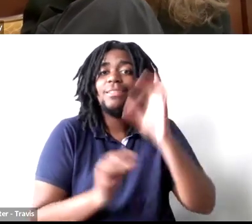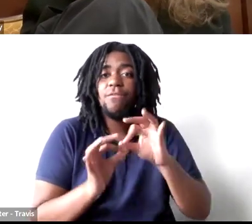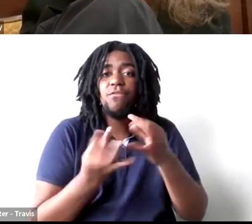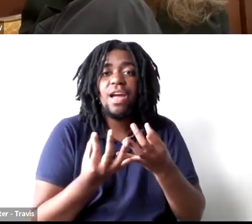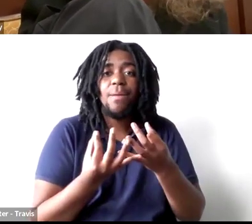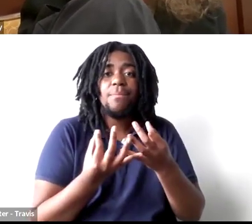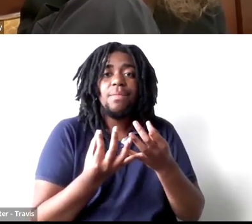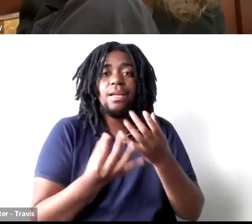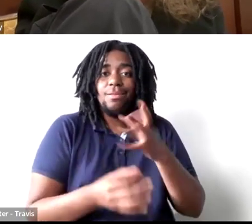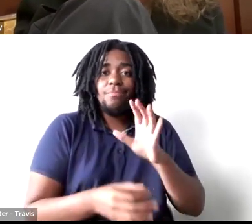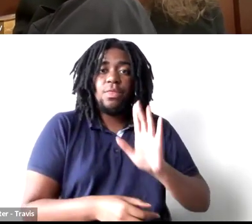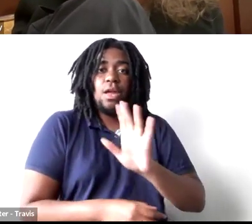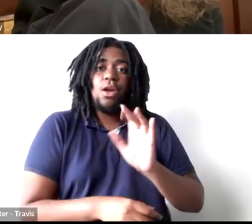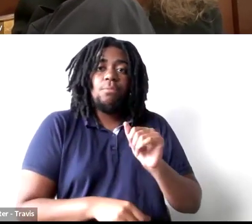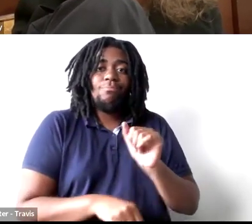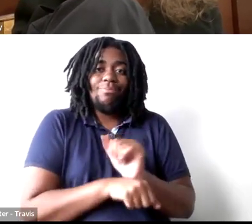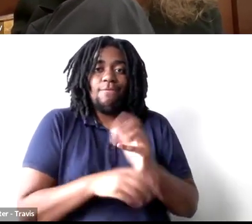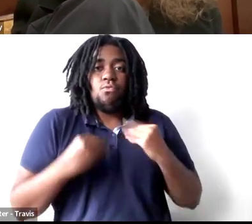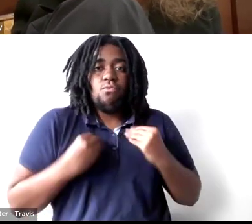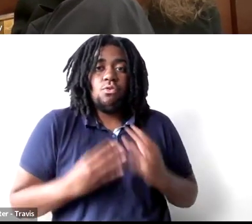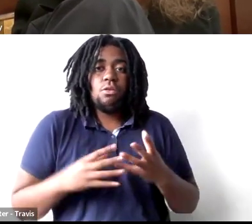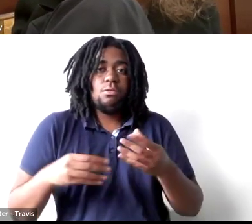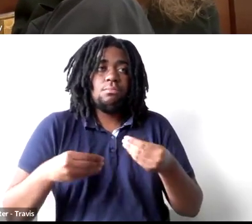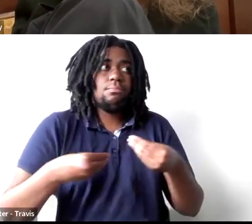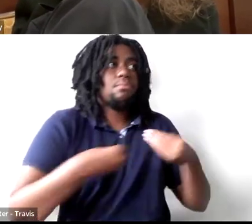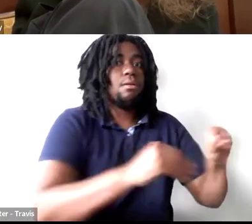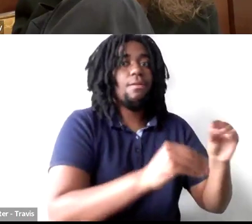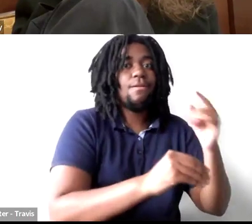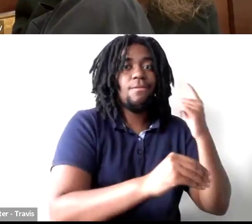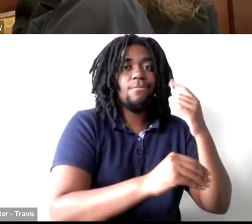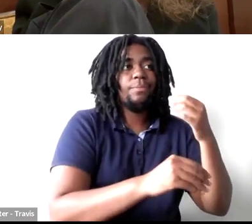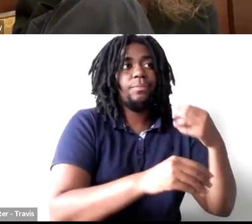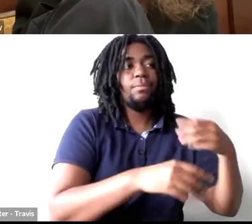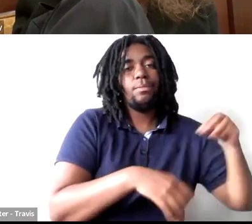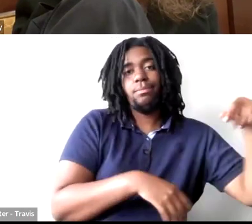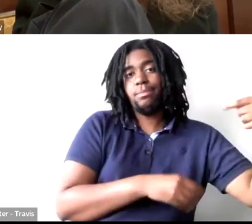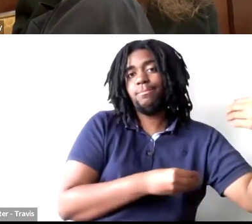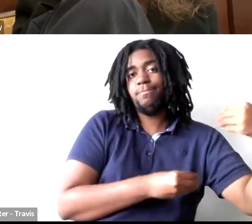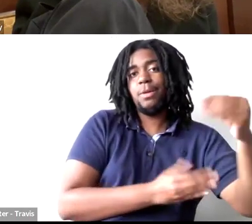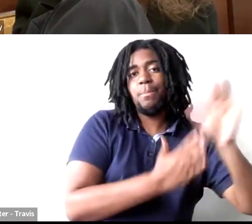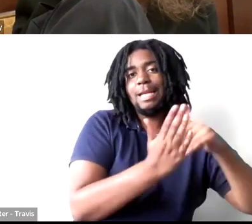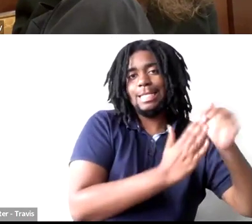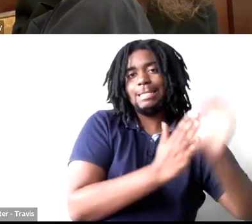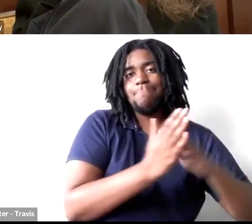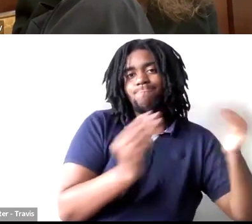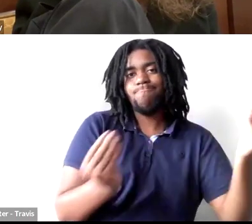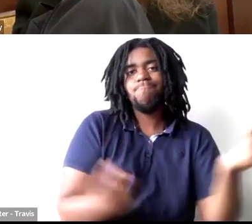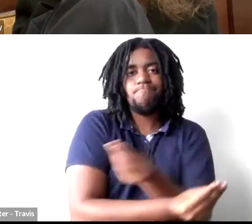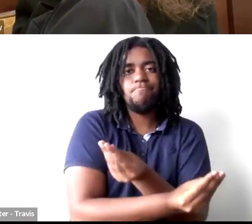perhaps, several family portraits that he painted for them. So that is true.